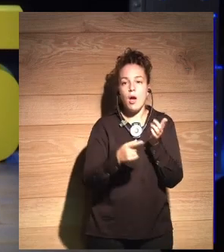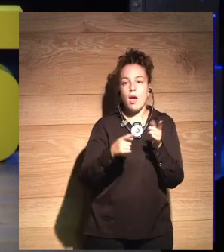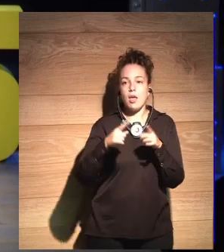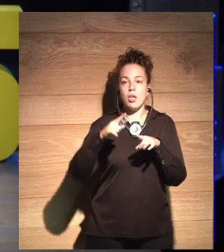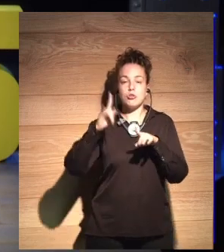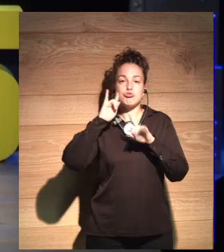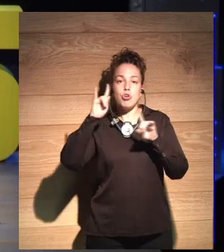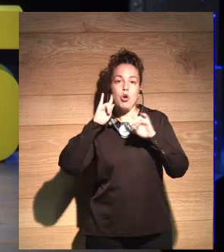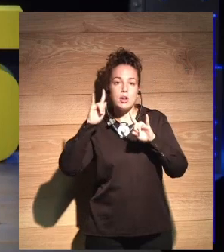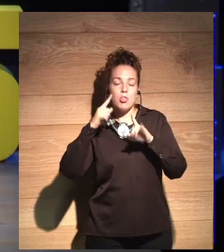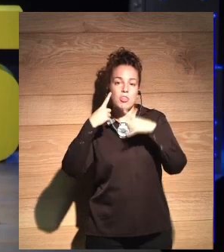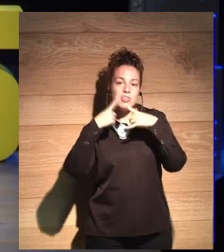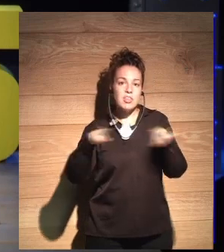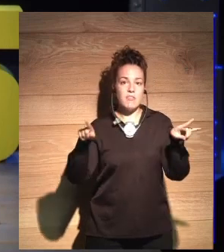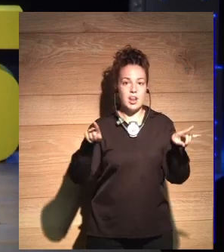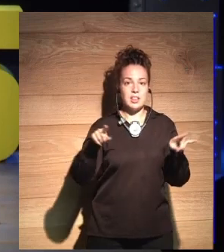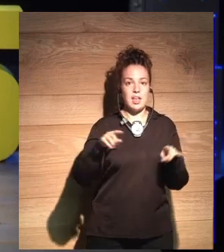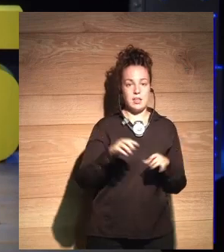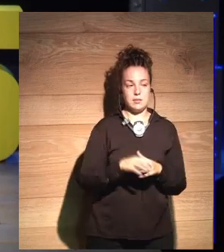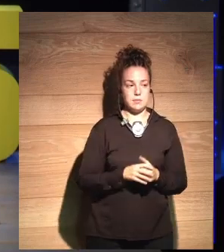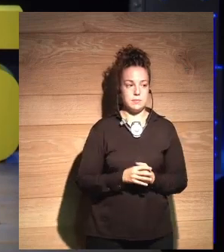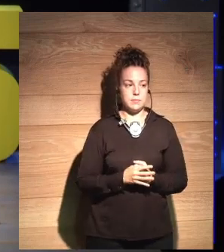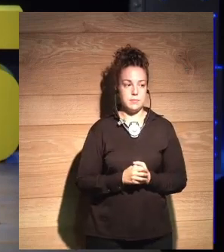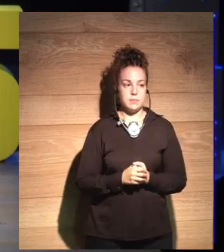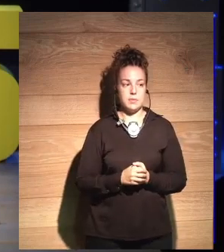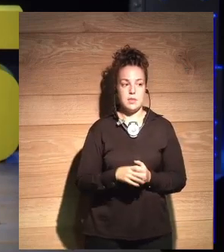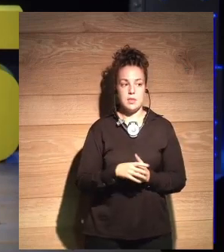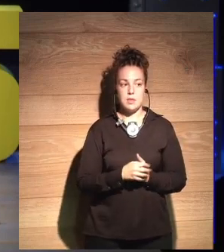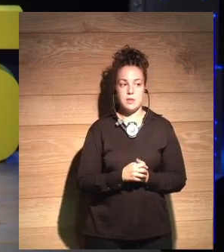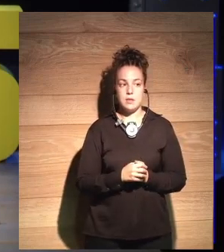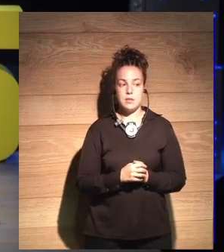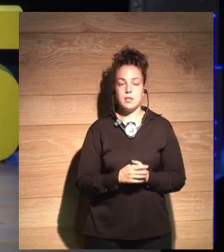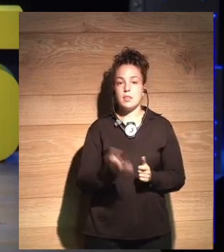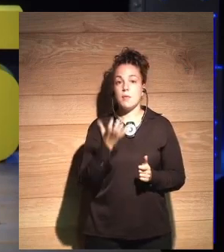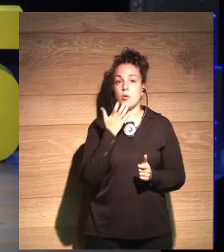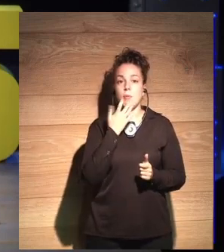something goes dun dun, it's dun dun. When something goes dun dun, it's dun dun.